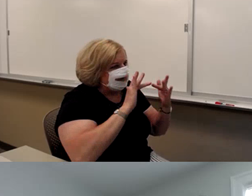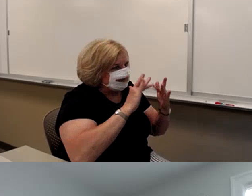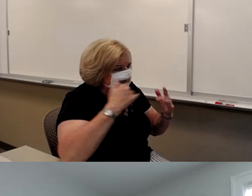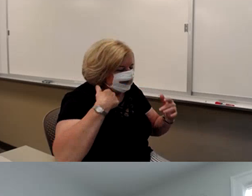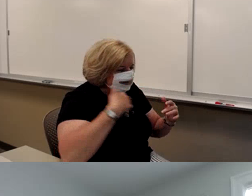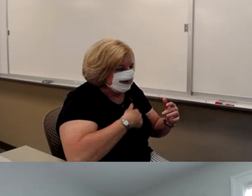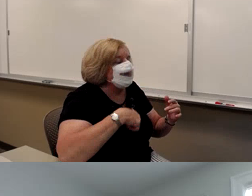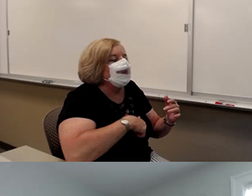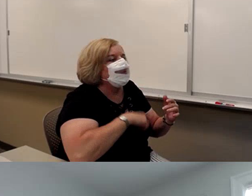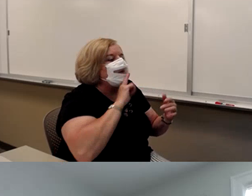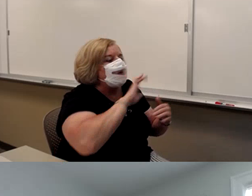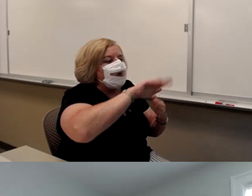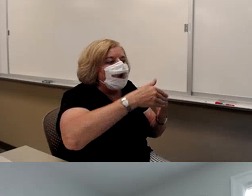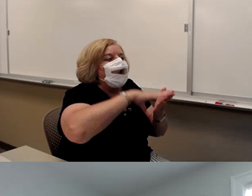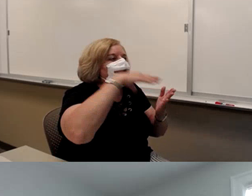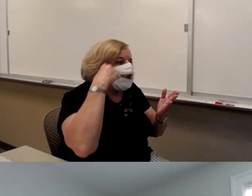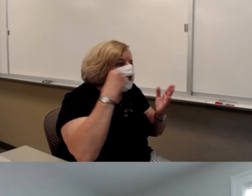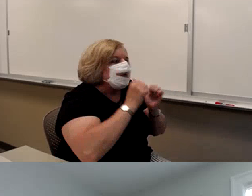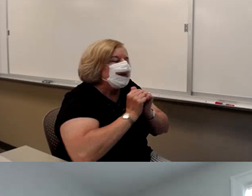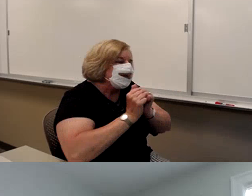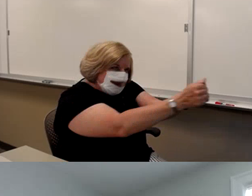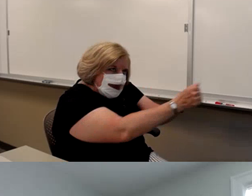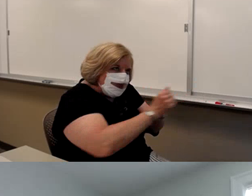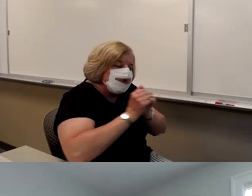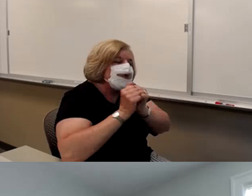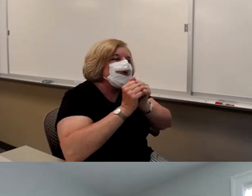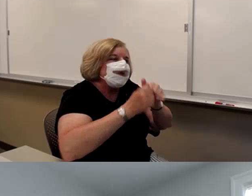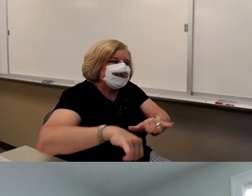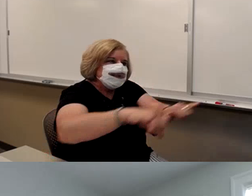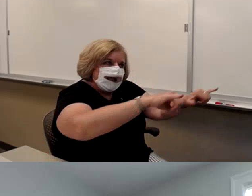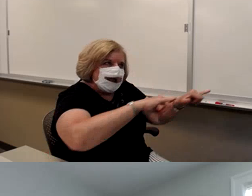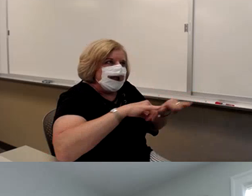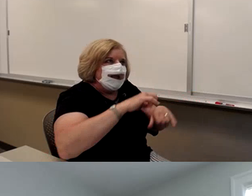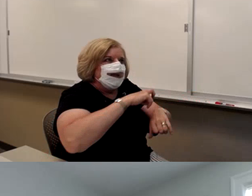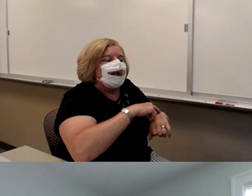learning this with you guys as well.